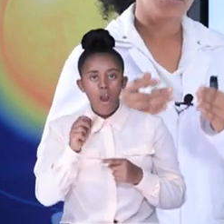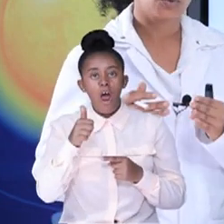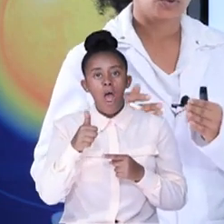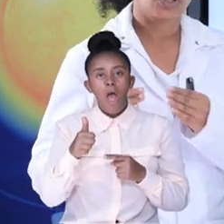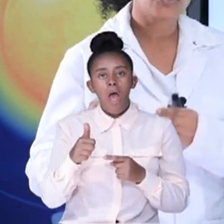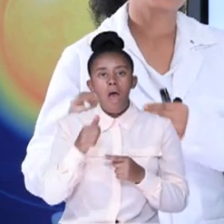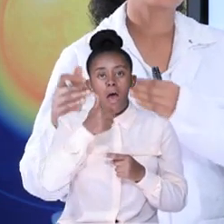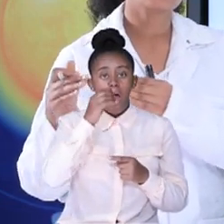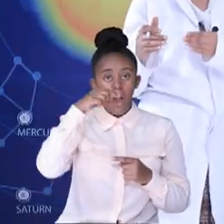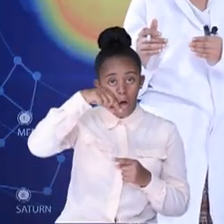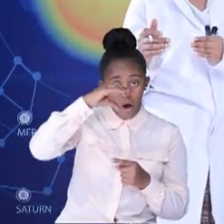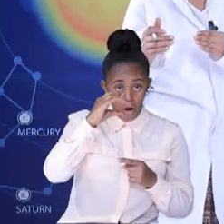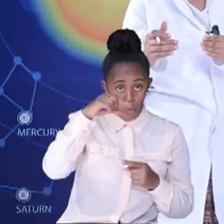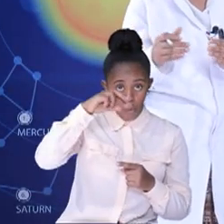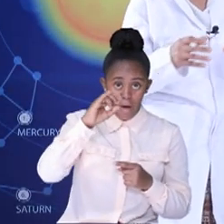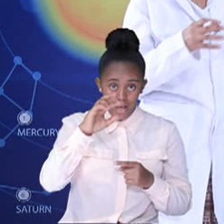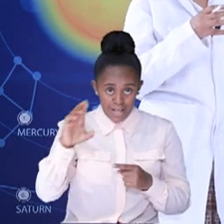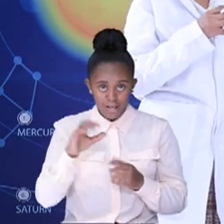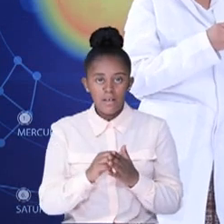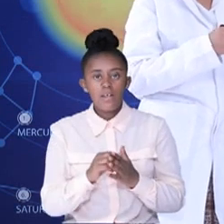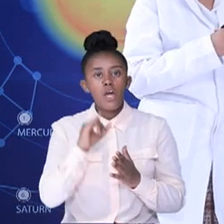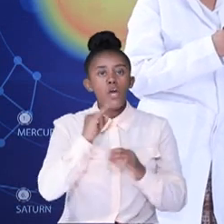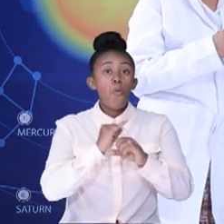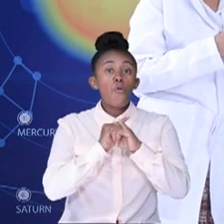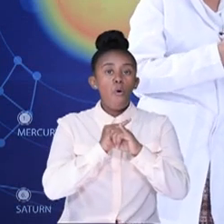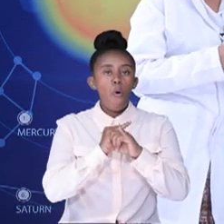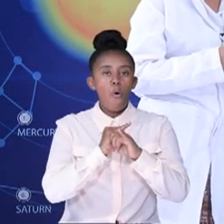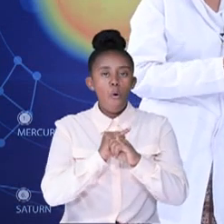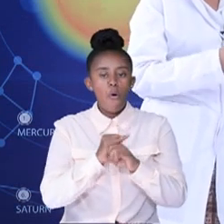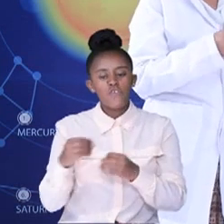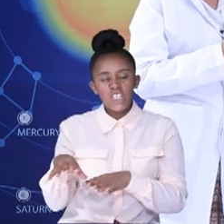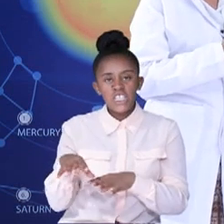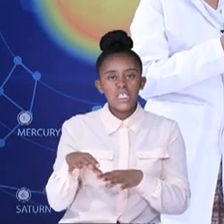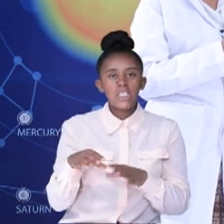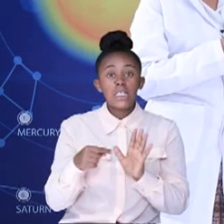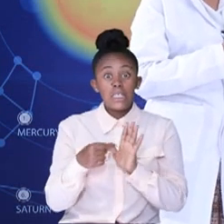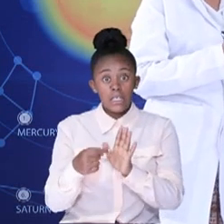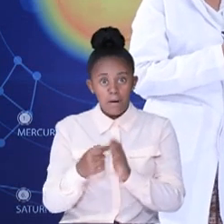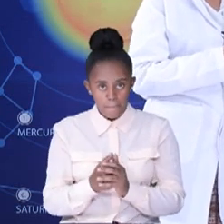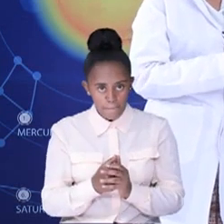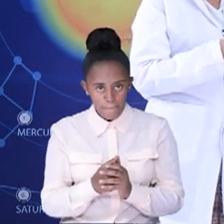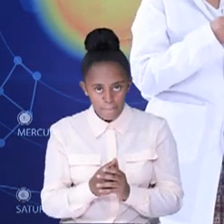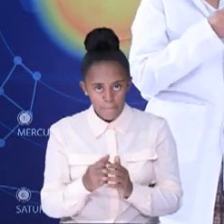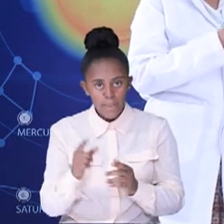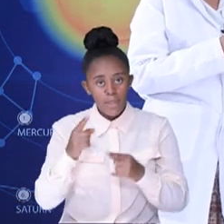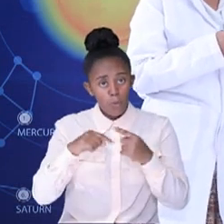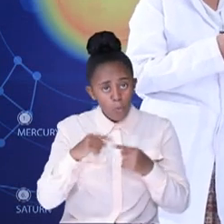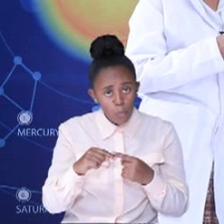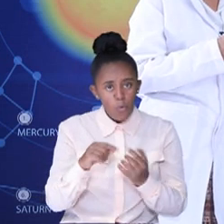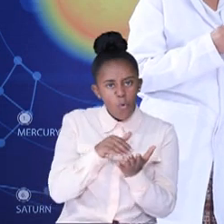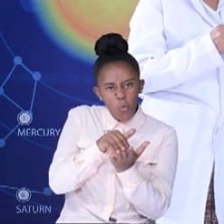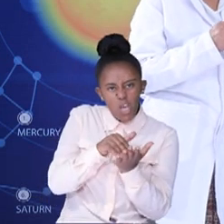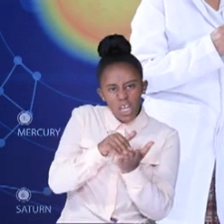acquired immunodeficiency syndrome is collection of illness that is caused by the